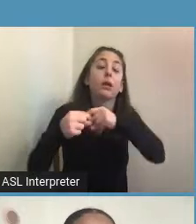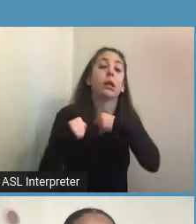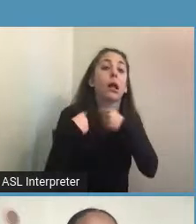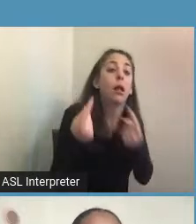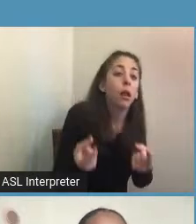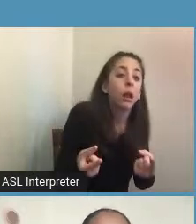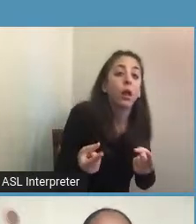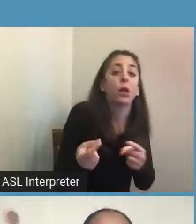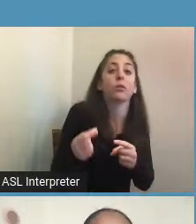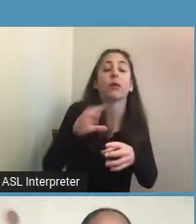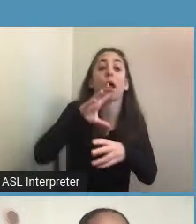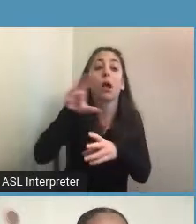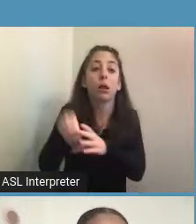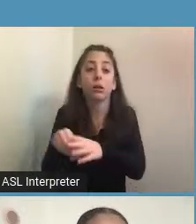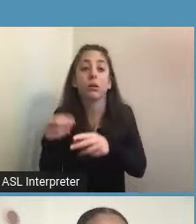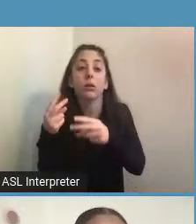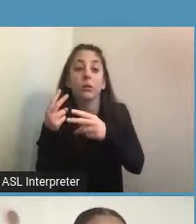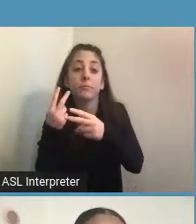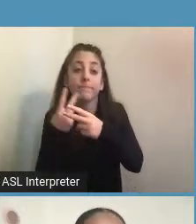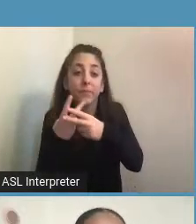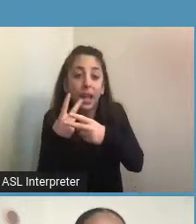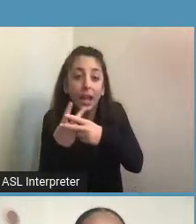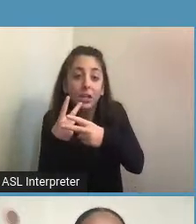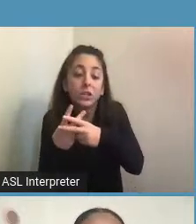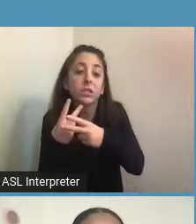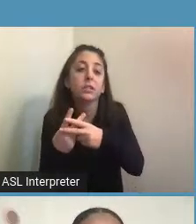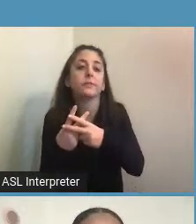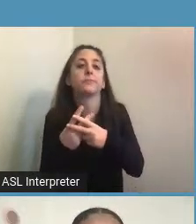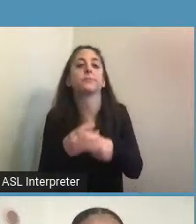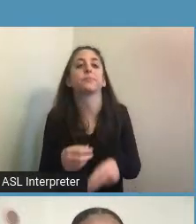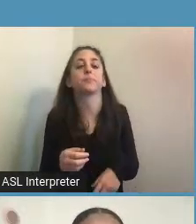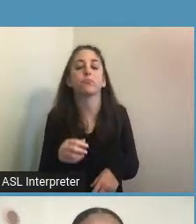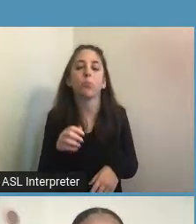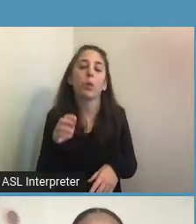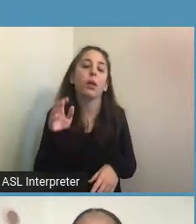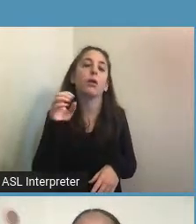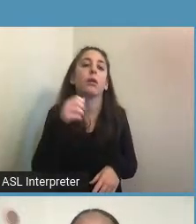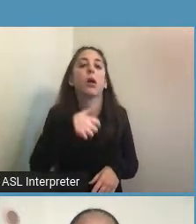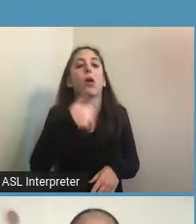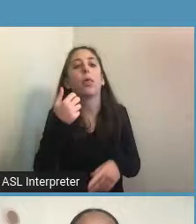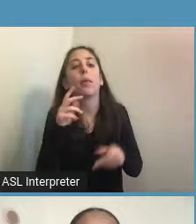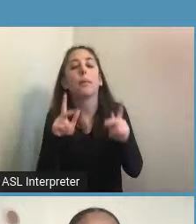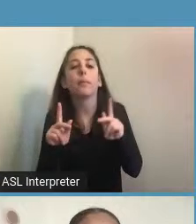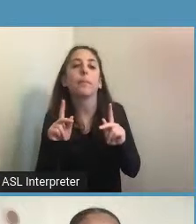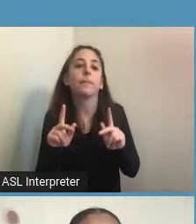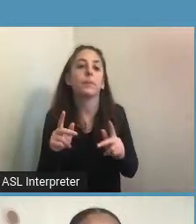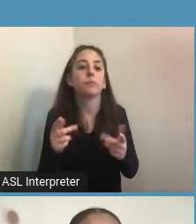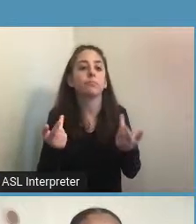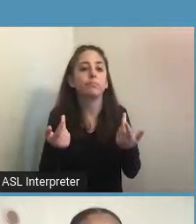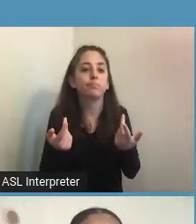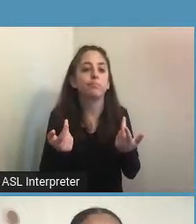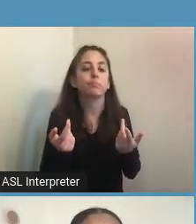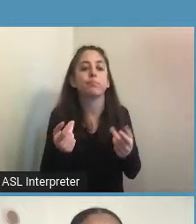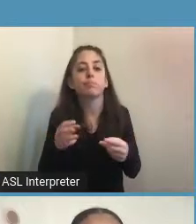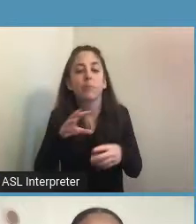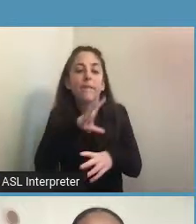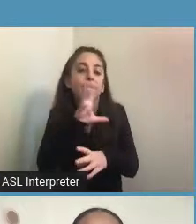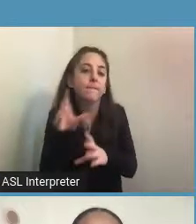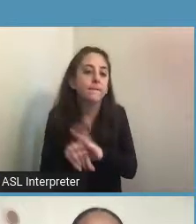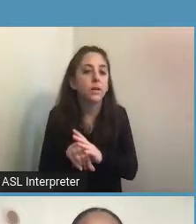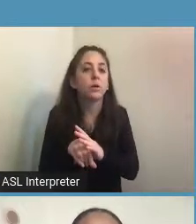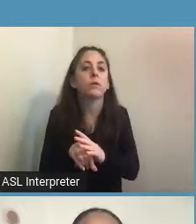hashtags, include your at mentions and the other at mentions of the participating